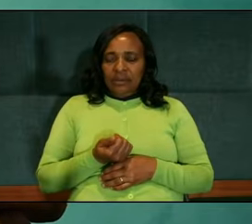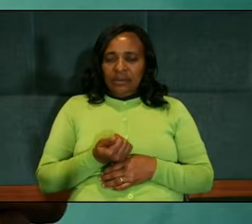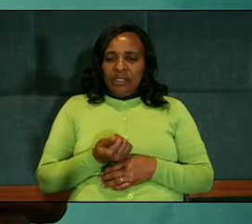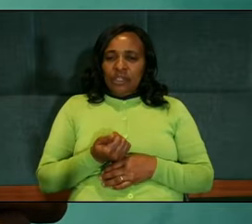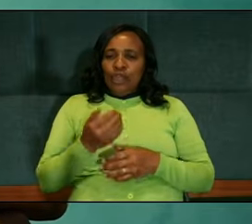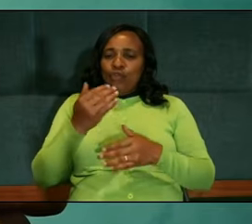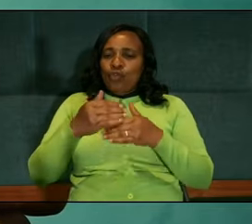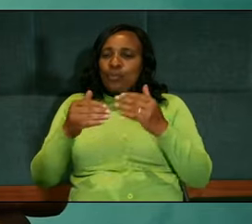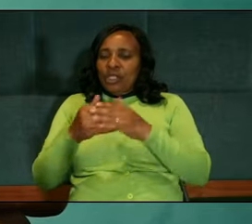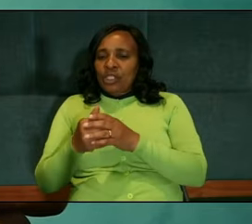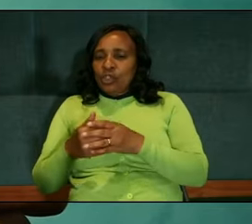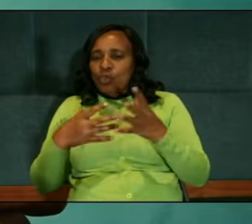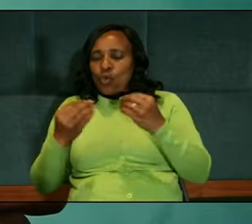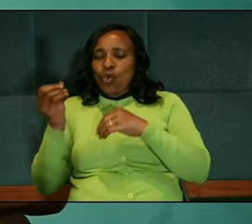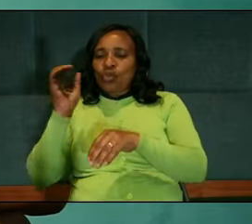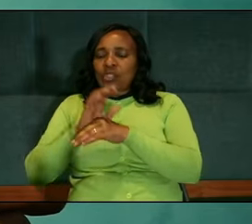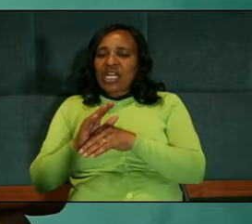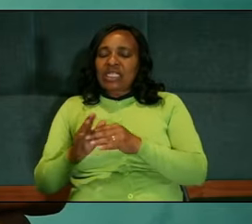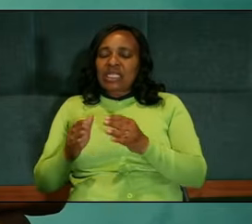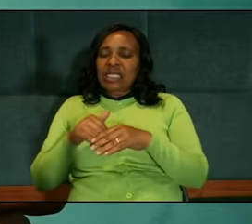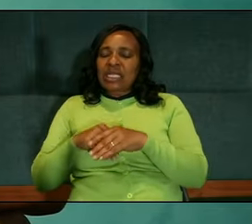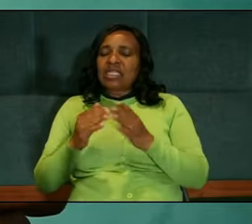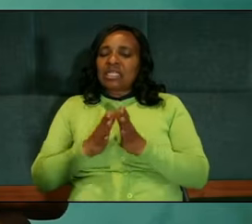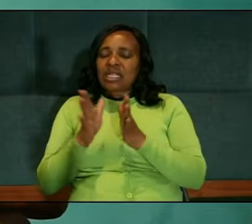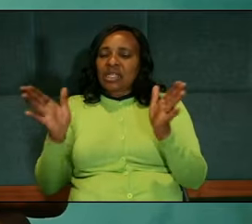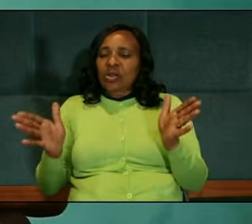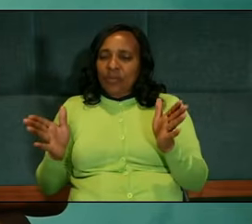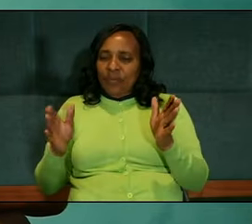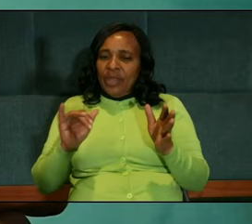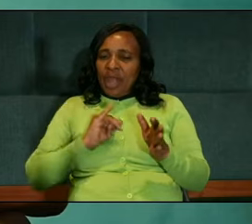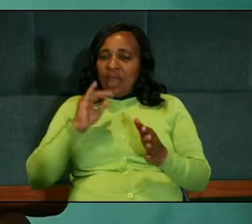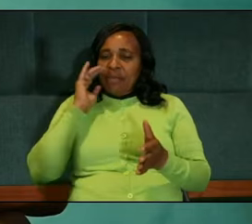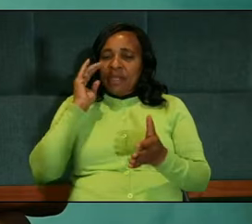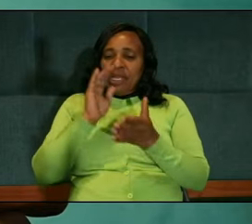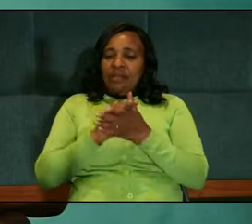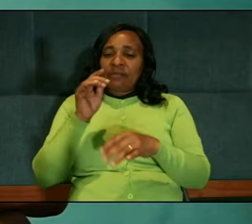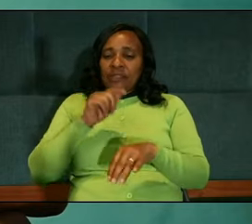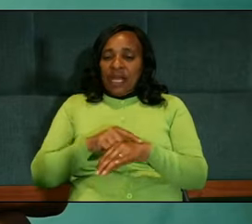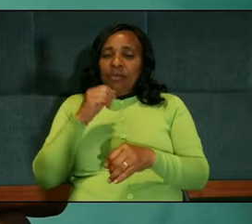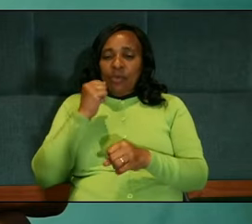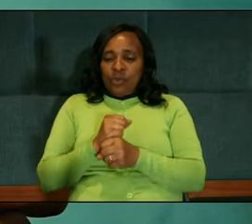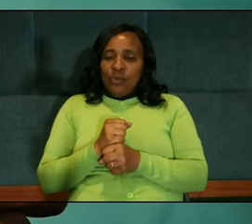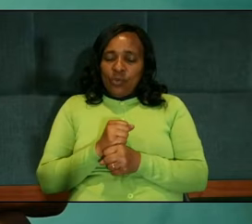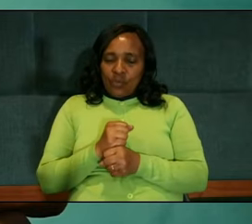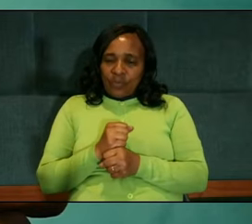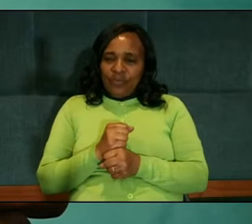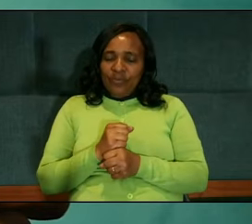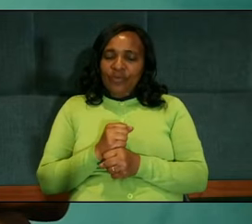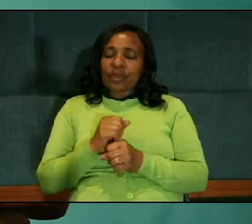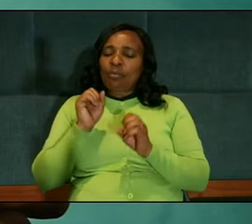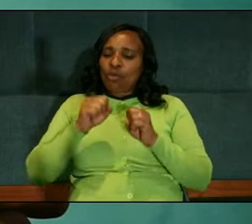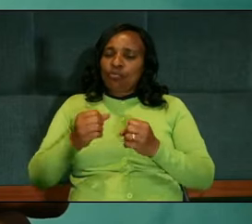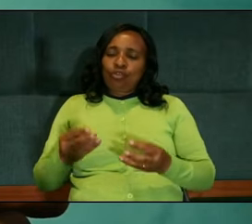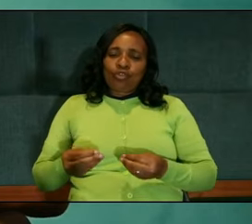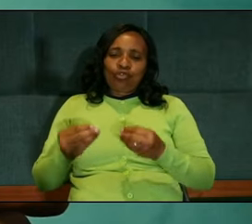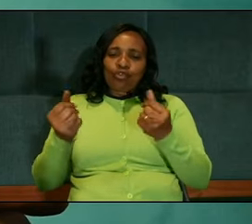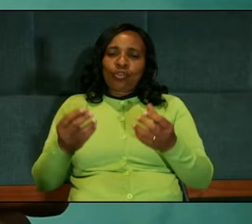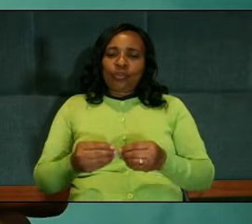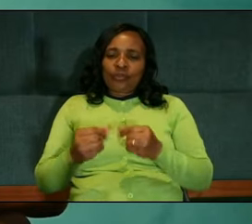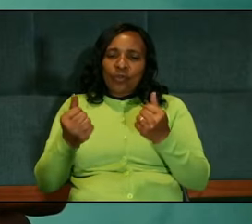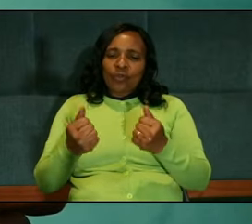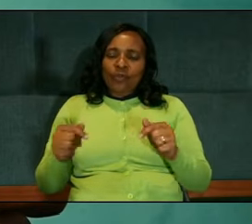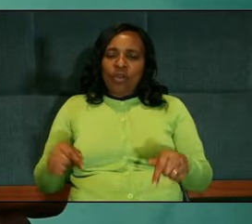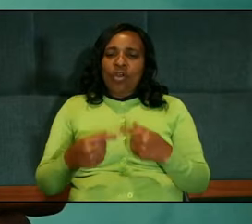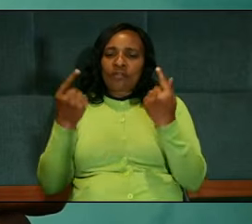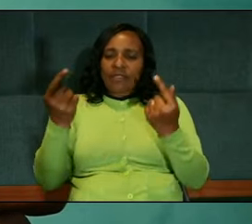God's word, to the church in general. And I believe when we do that, we can solve conflicts better. It